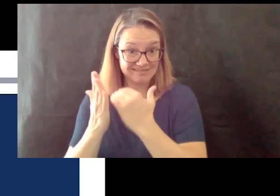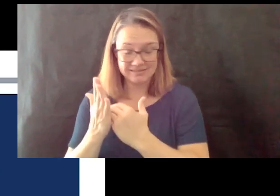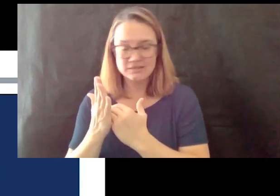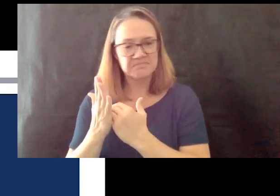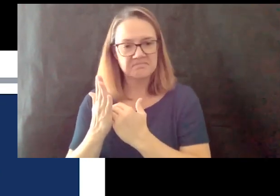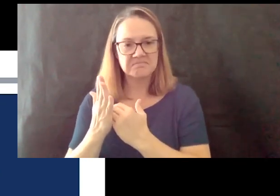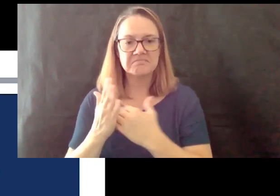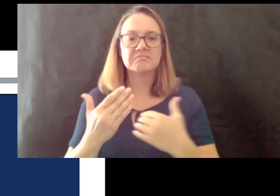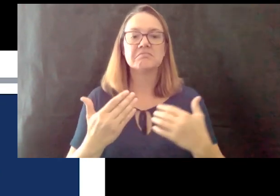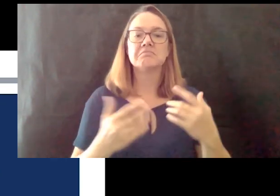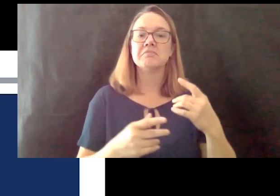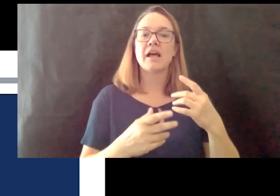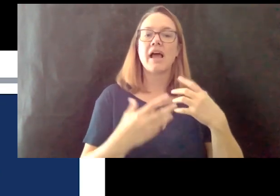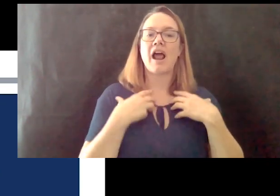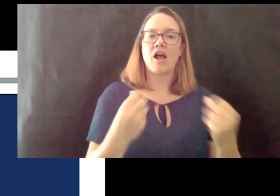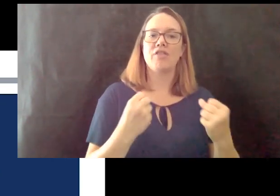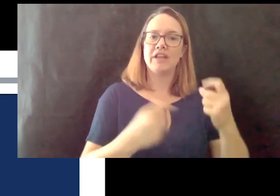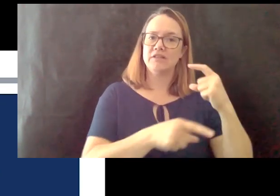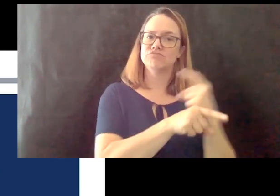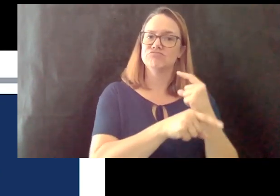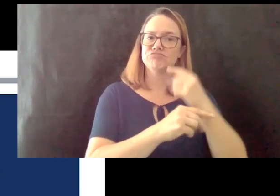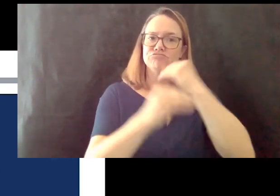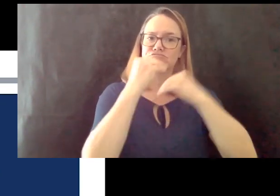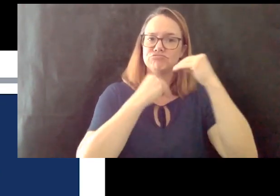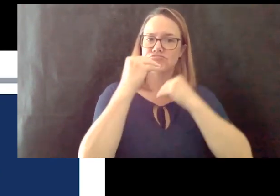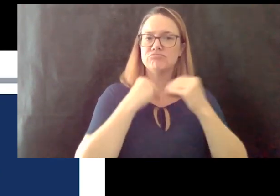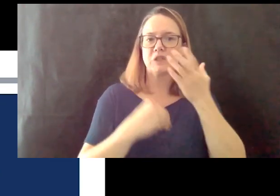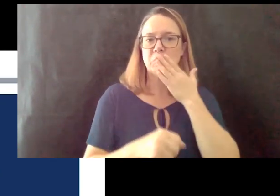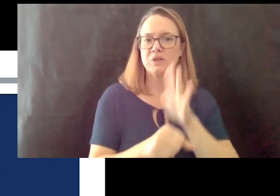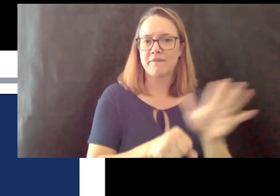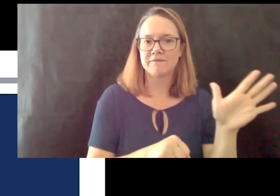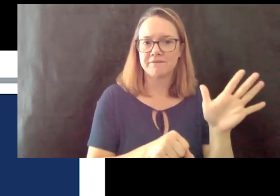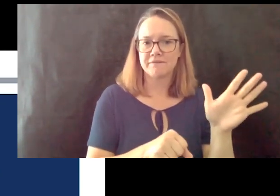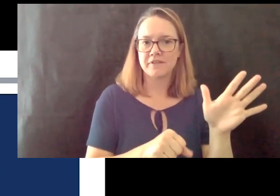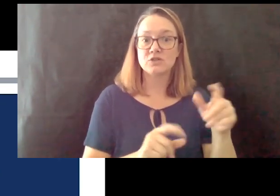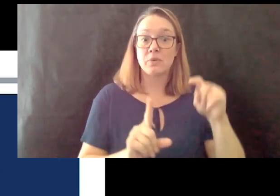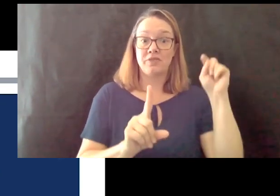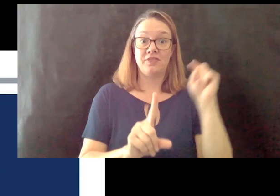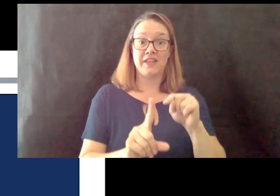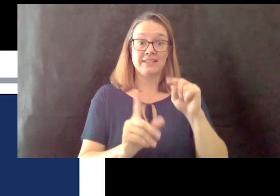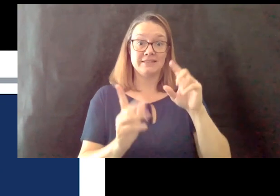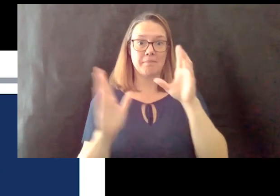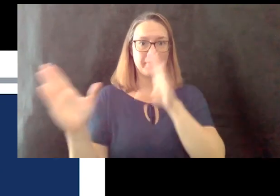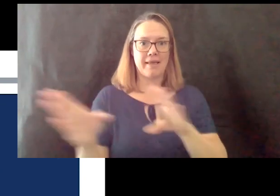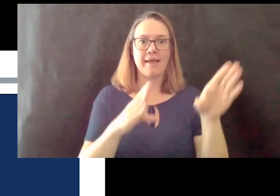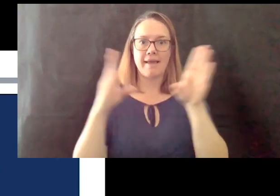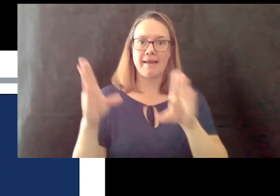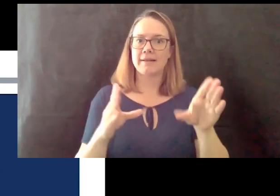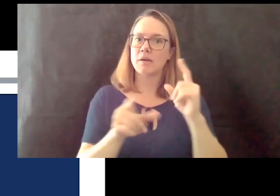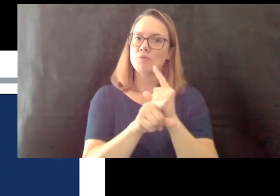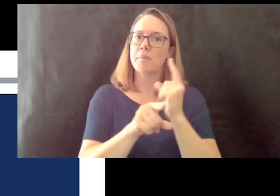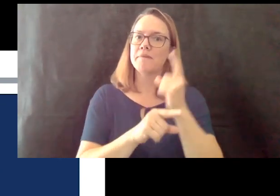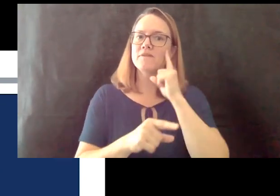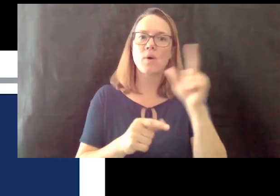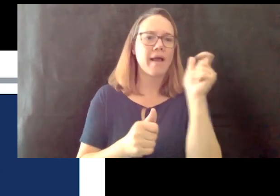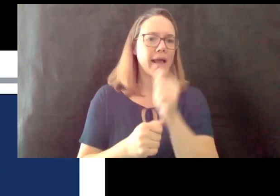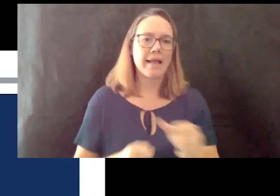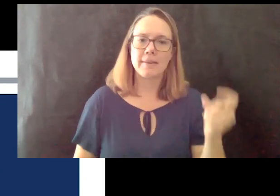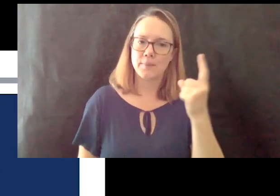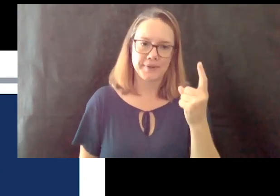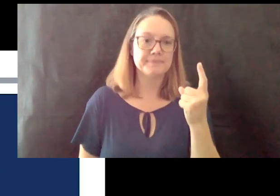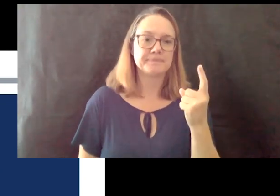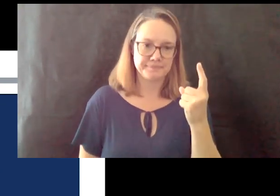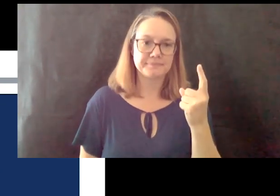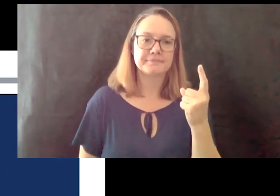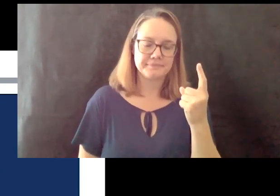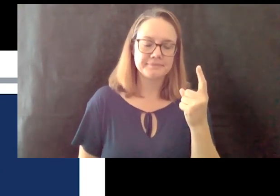It's essentially eating healthy and correct. And so this meal plan would be appropriate